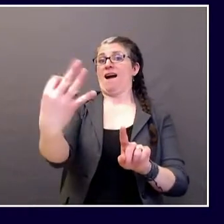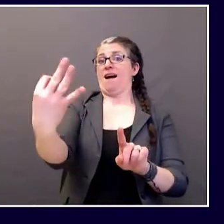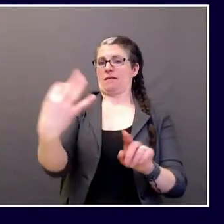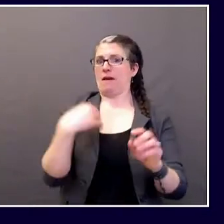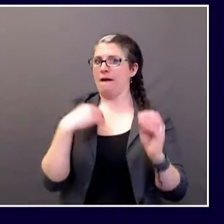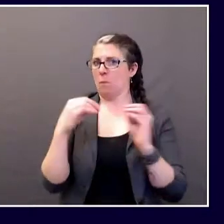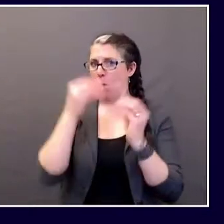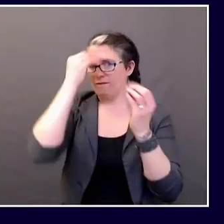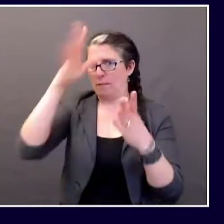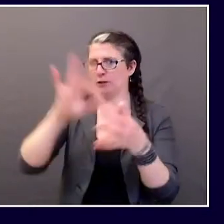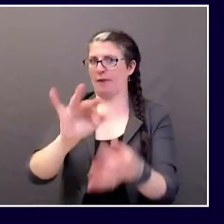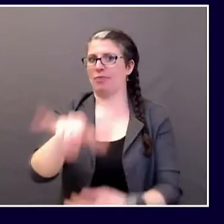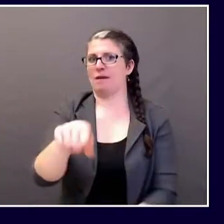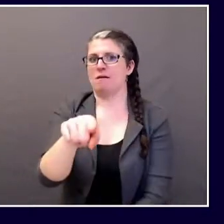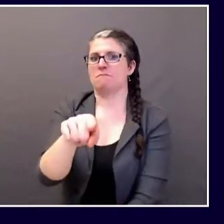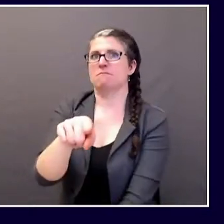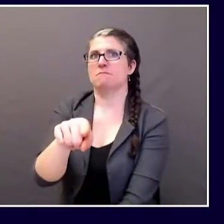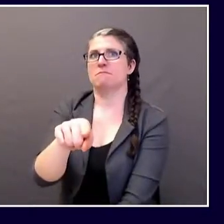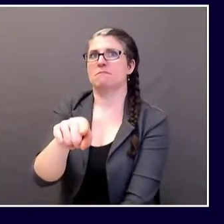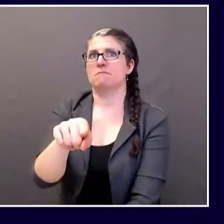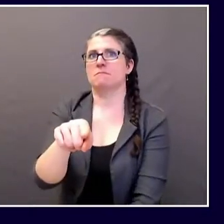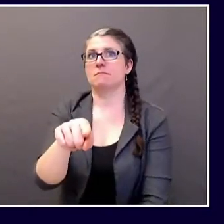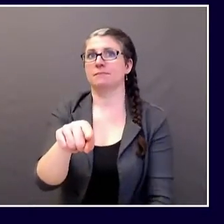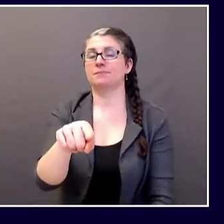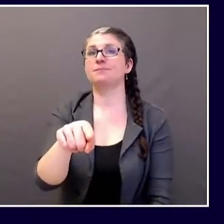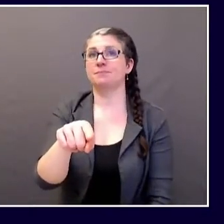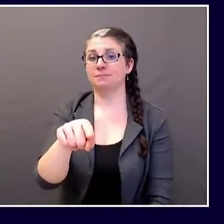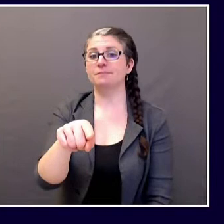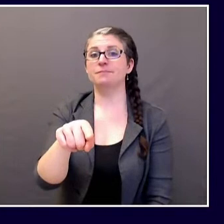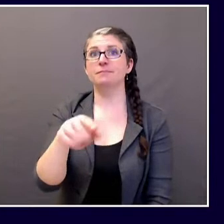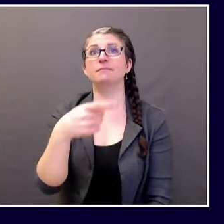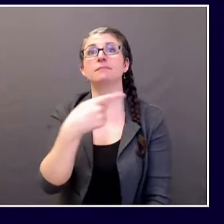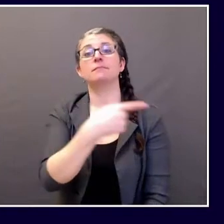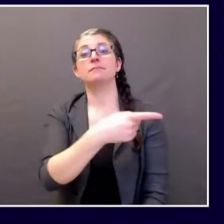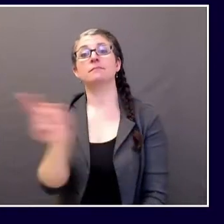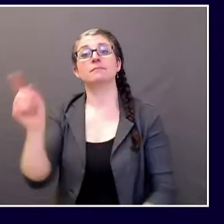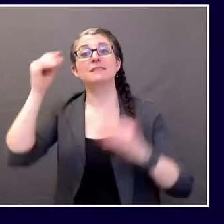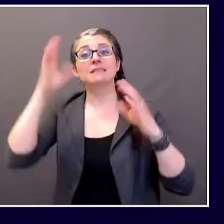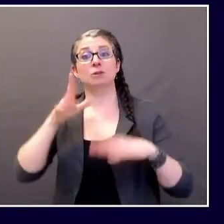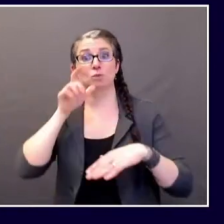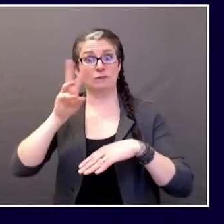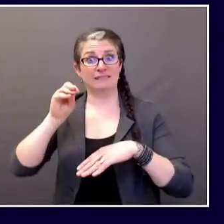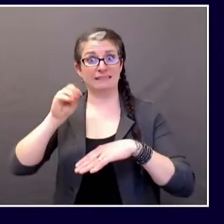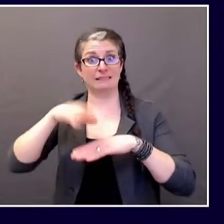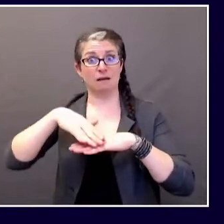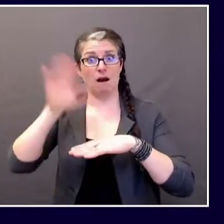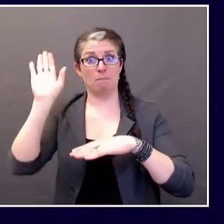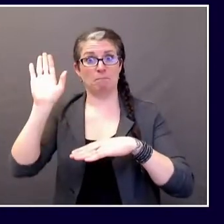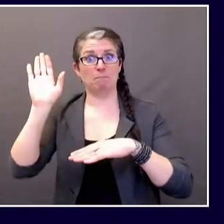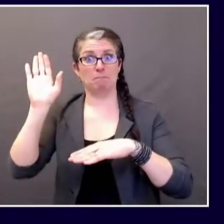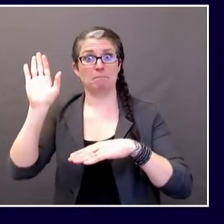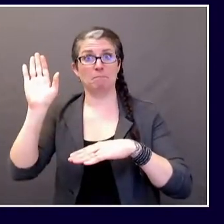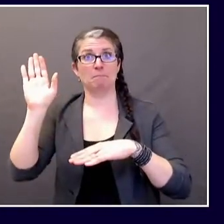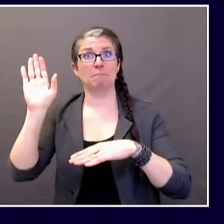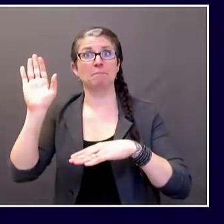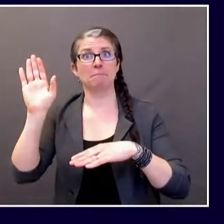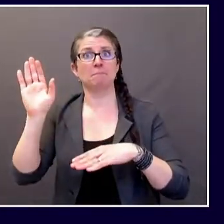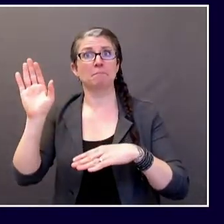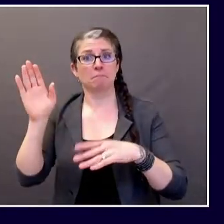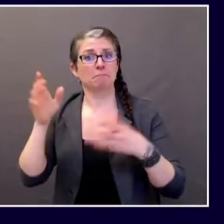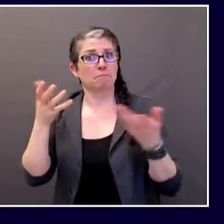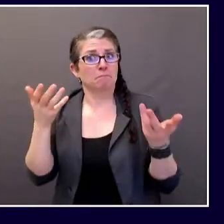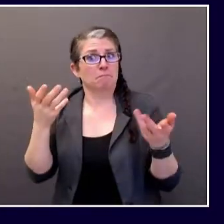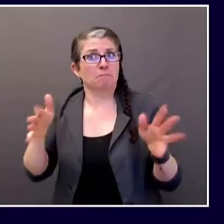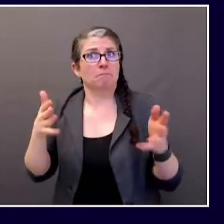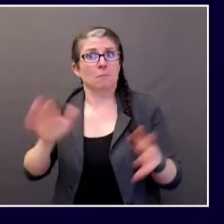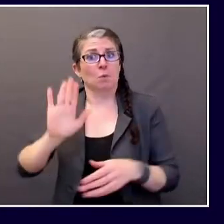have dedicated clinics for age-eligible school staff and teachers. And our plan is to divide